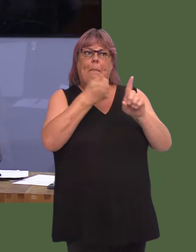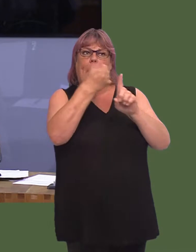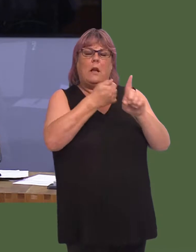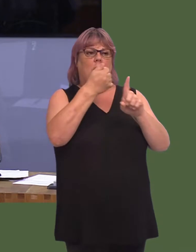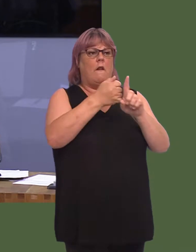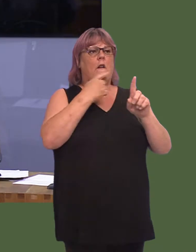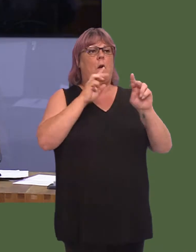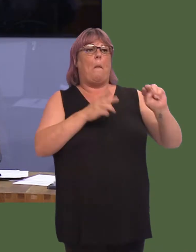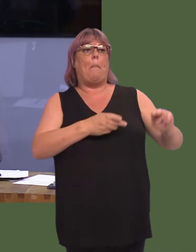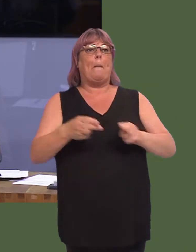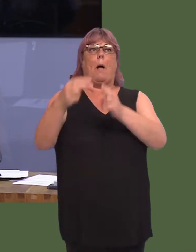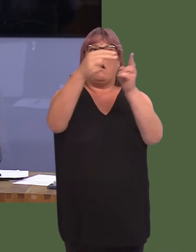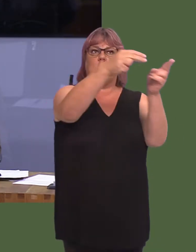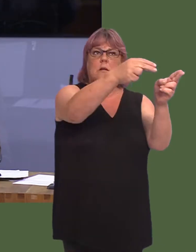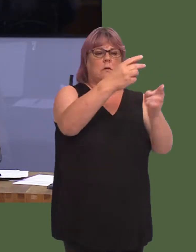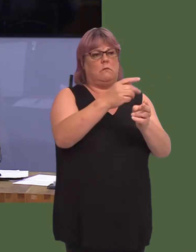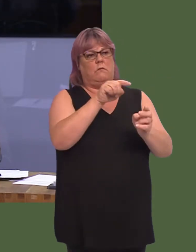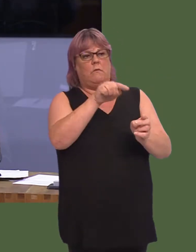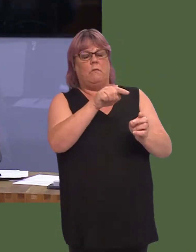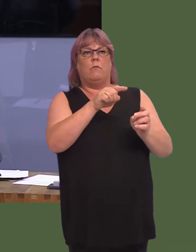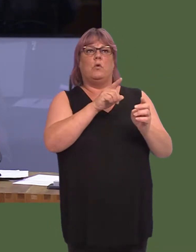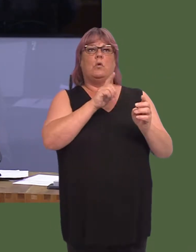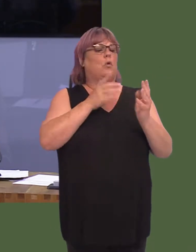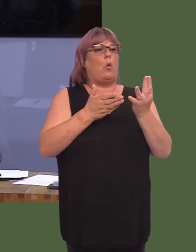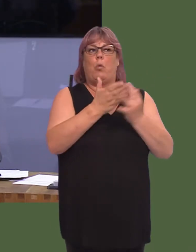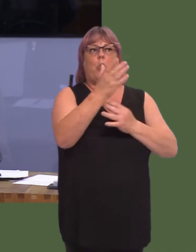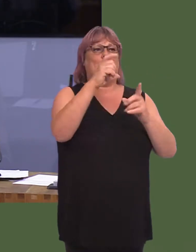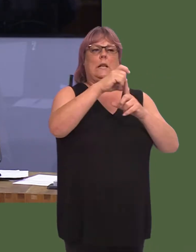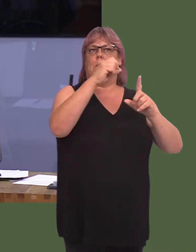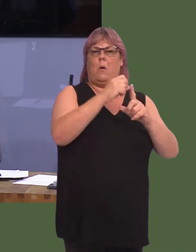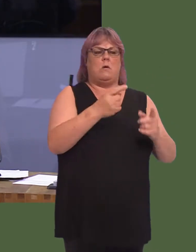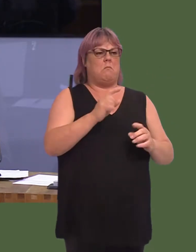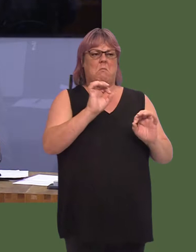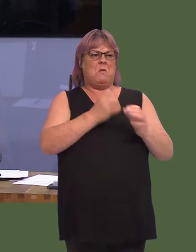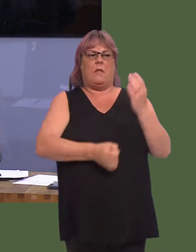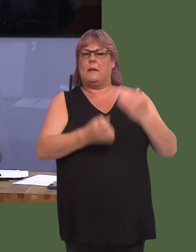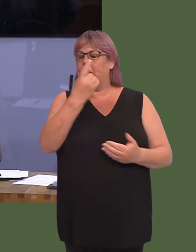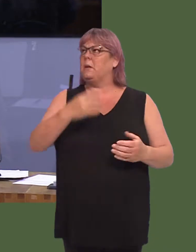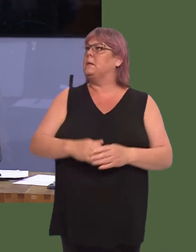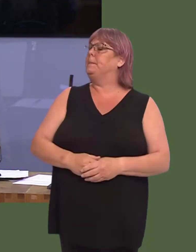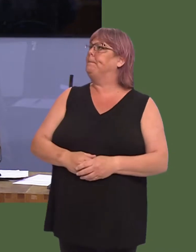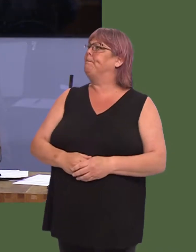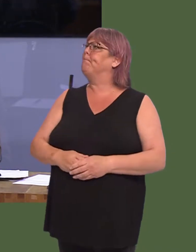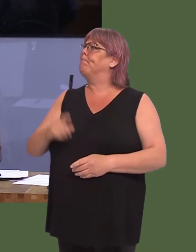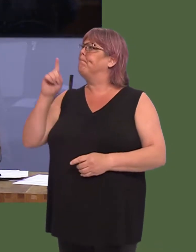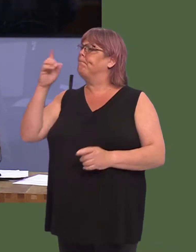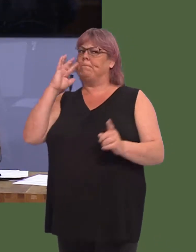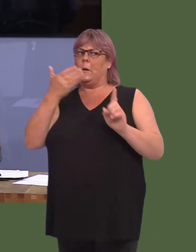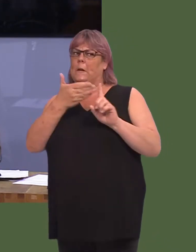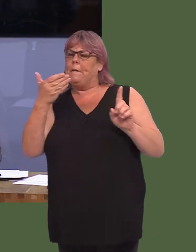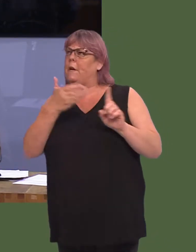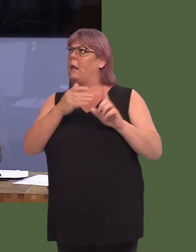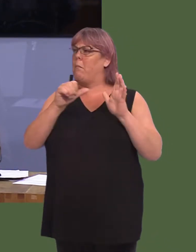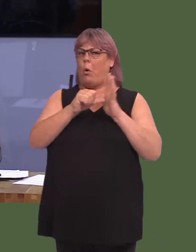been a campaign to have a bypass built around the village of Dinas Powys, and successive campaigns, sadly, have come to nothing. Do you identify with the